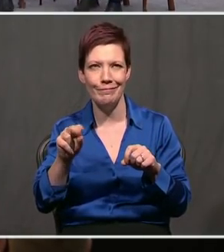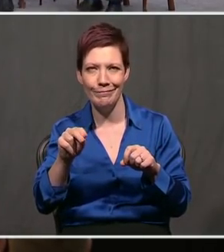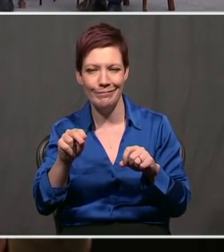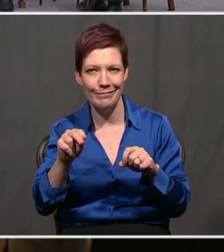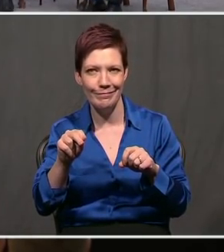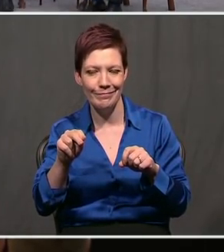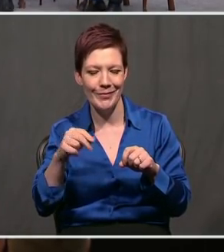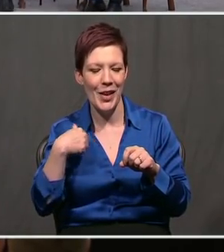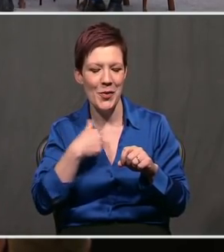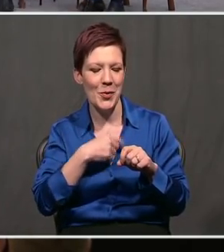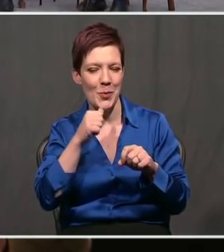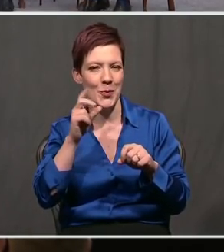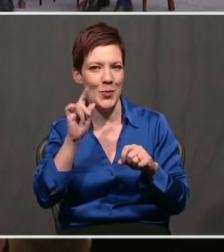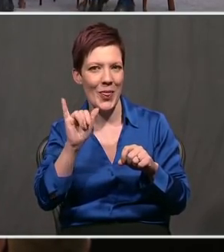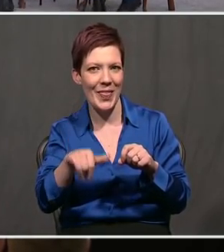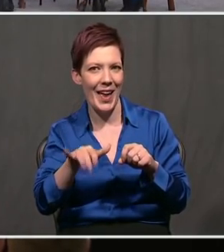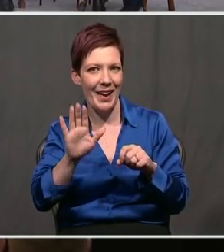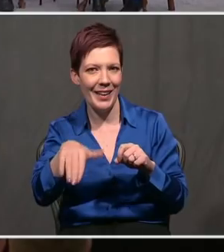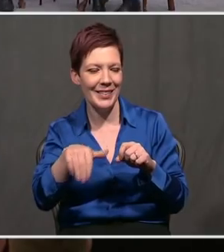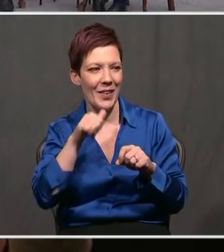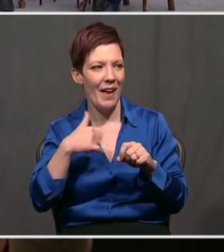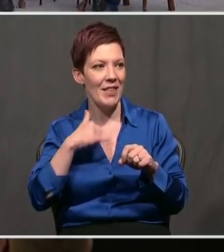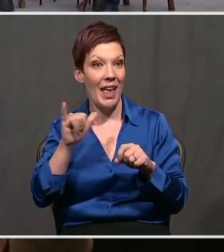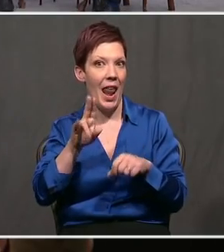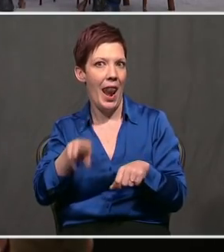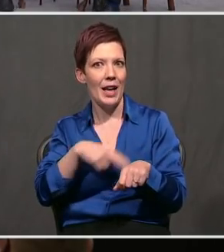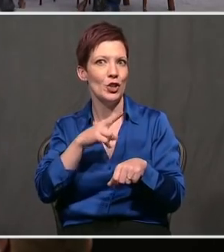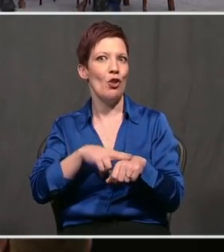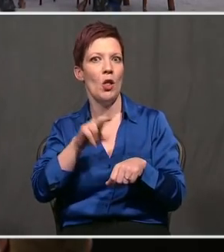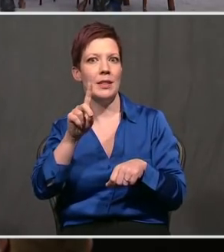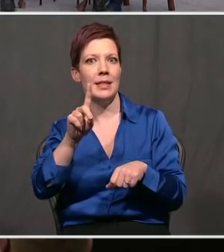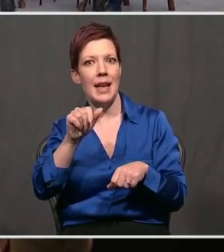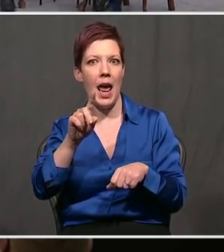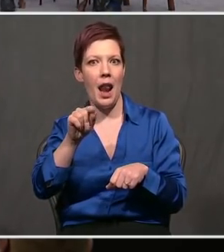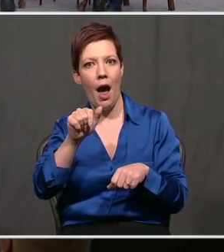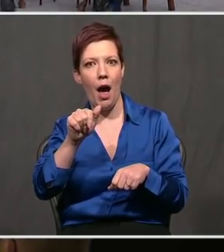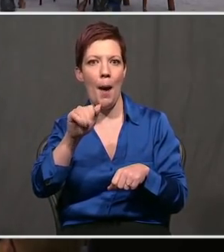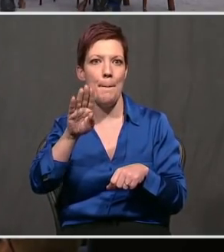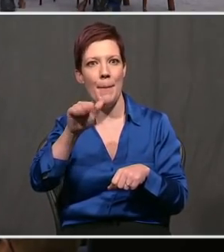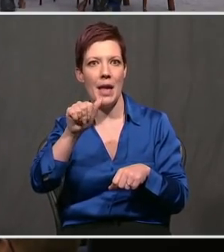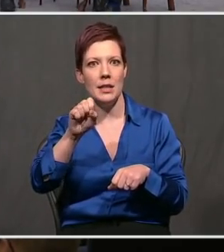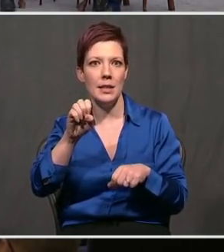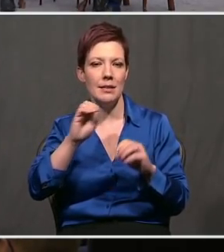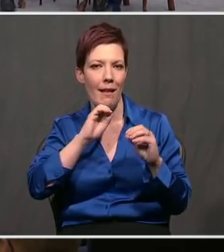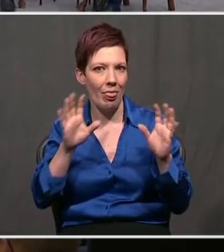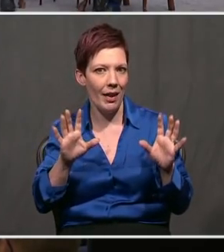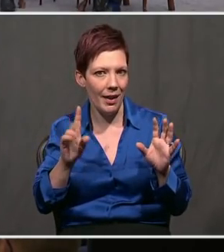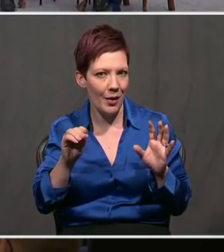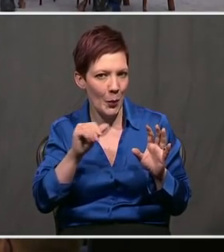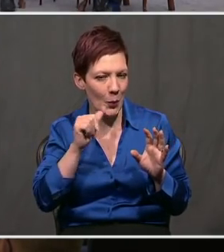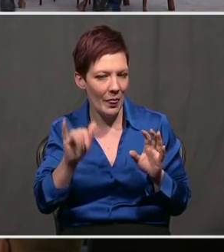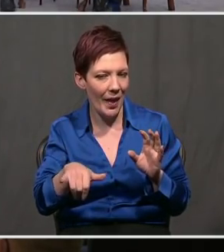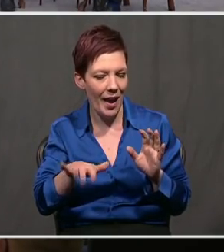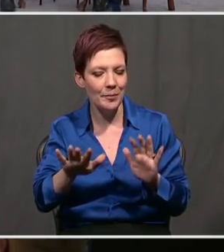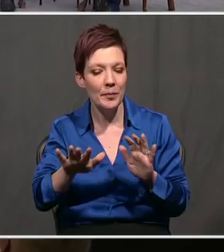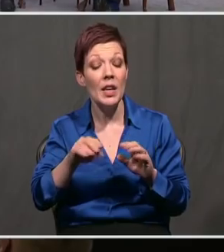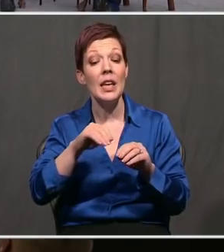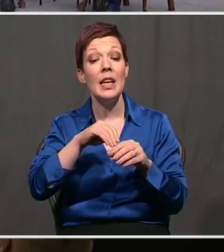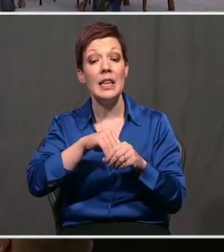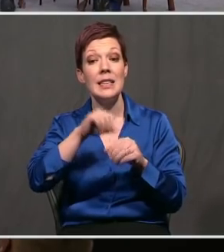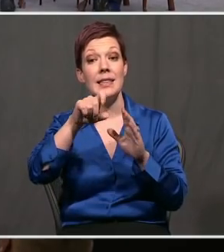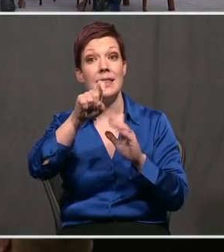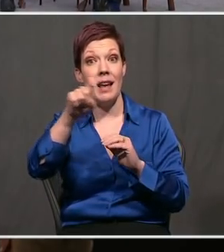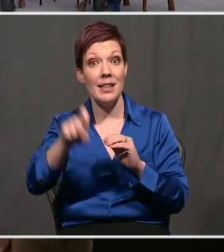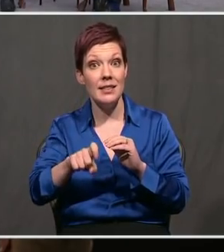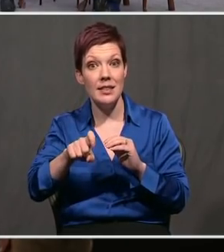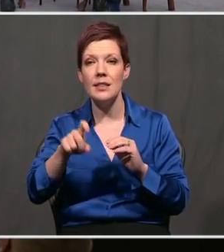We're not creating a national database or anything like that. But as Texans know, in the state of Texas,